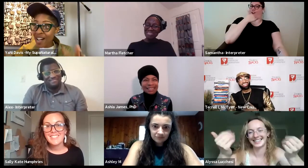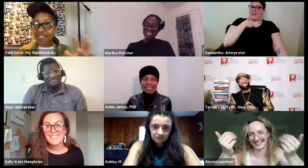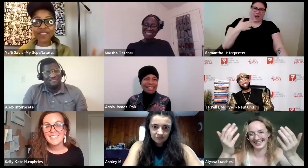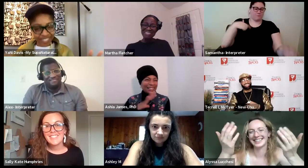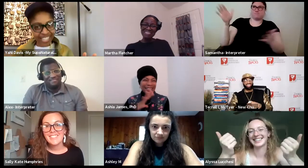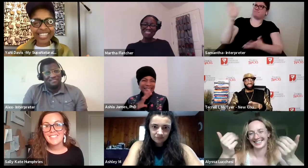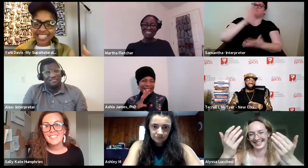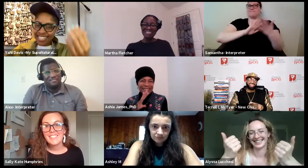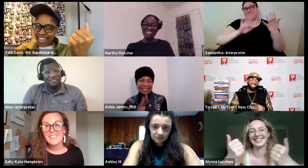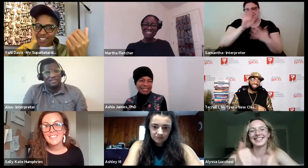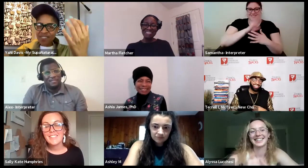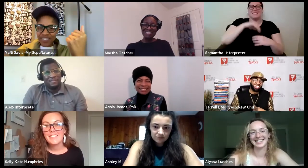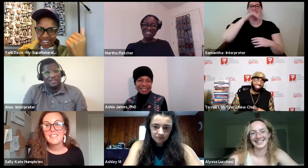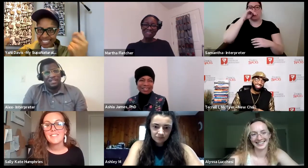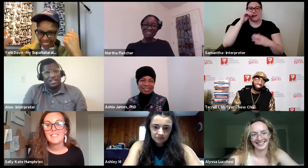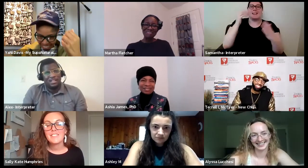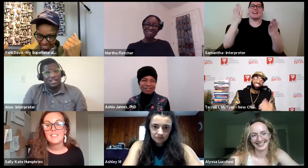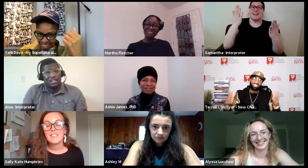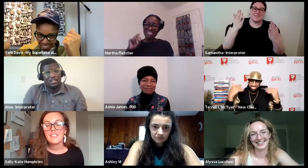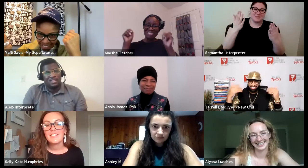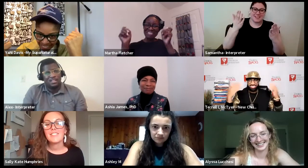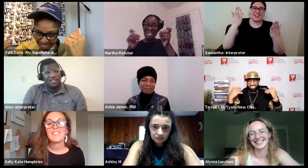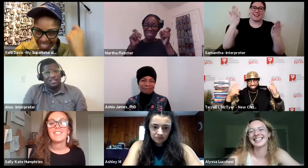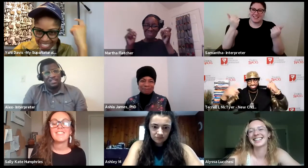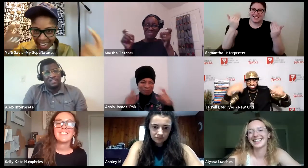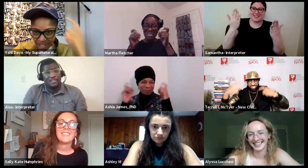tripped up. Celebrate.